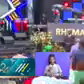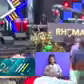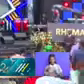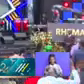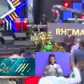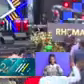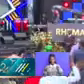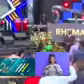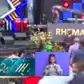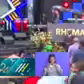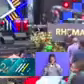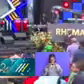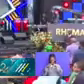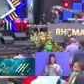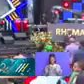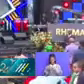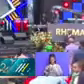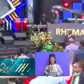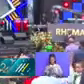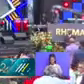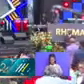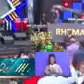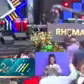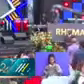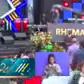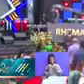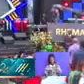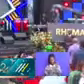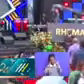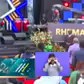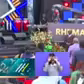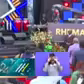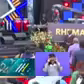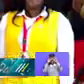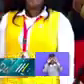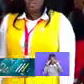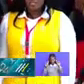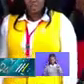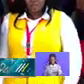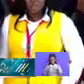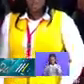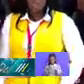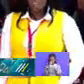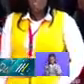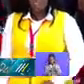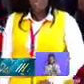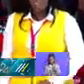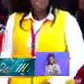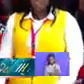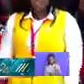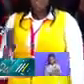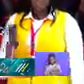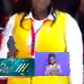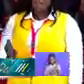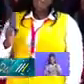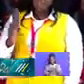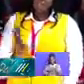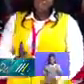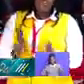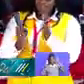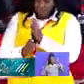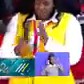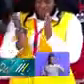my nation every evil alter alter of poverty as I clap my